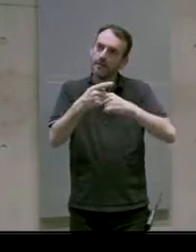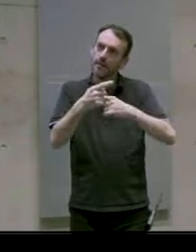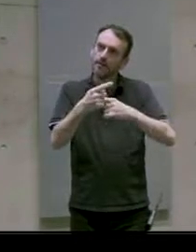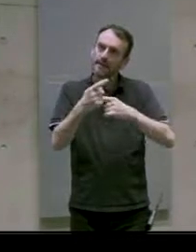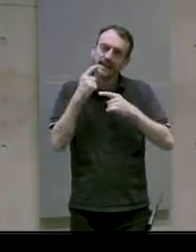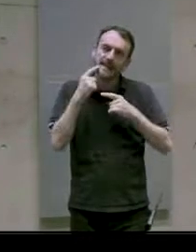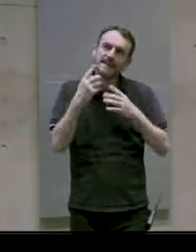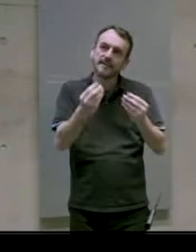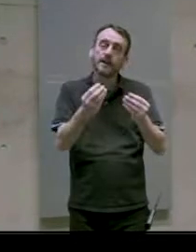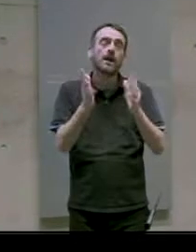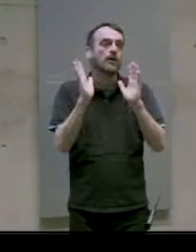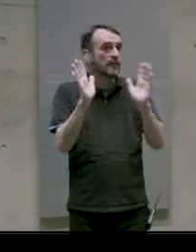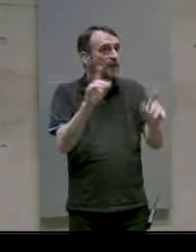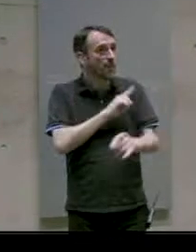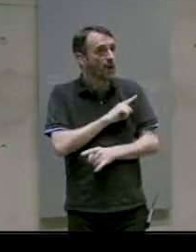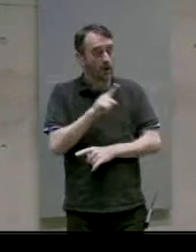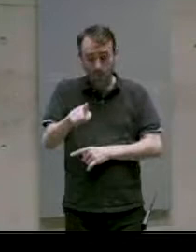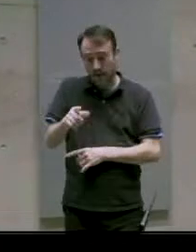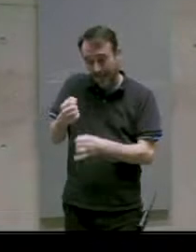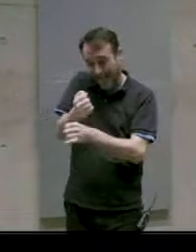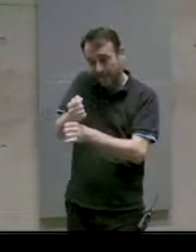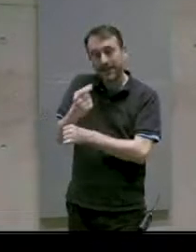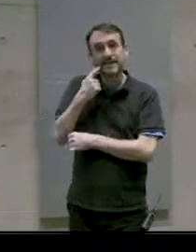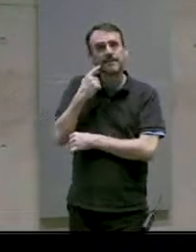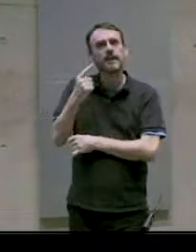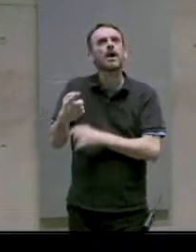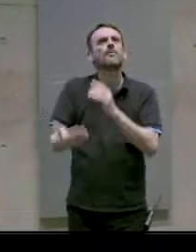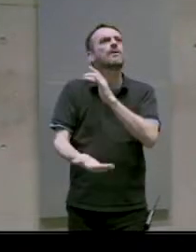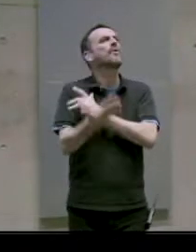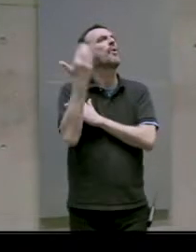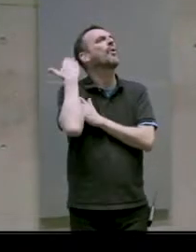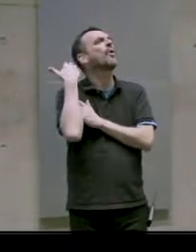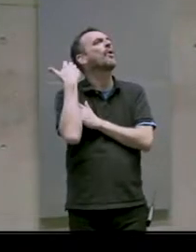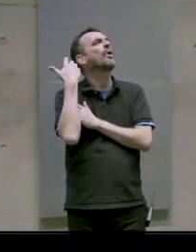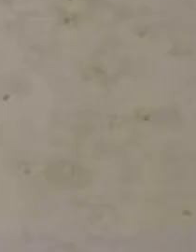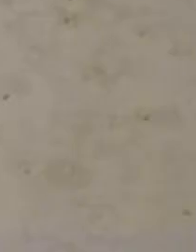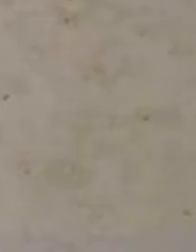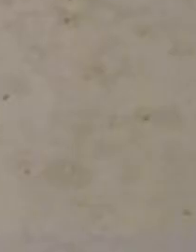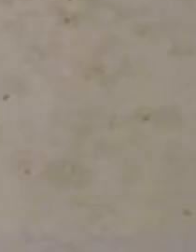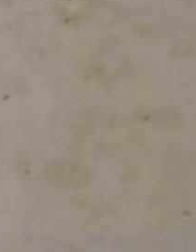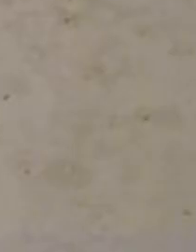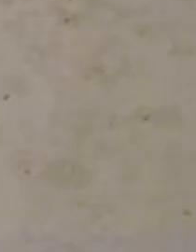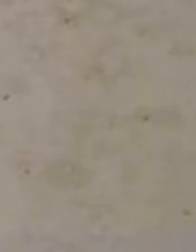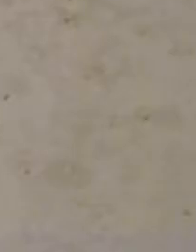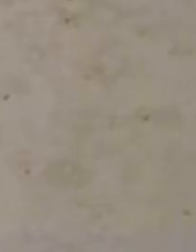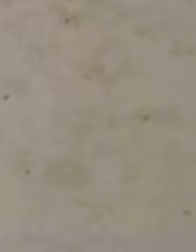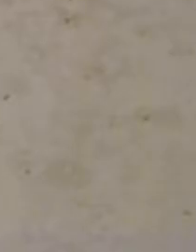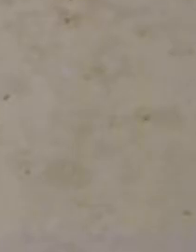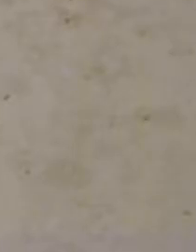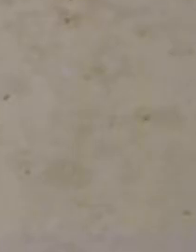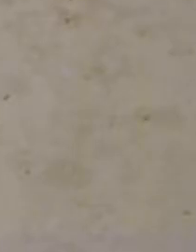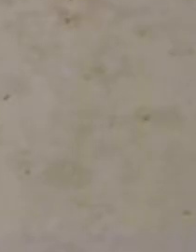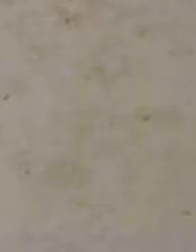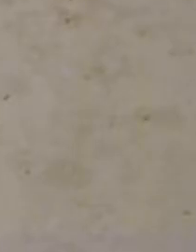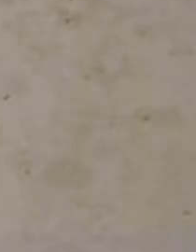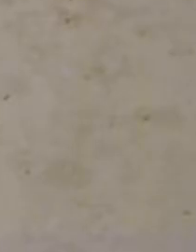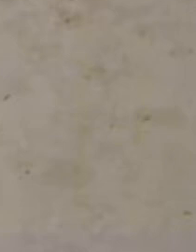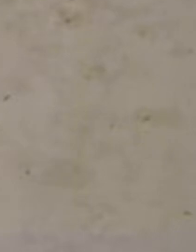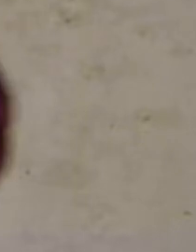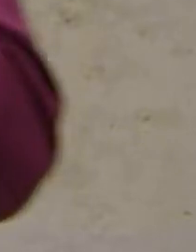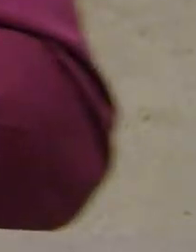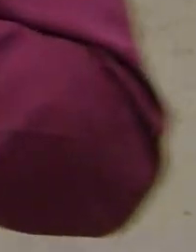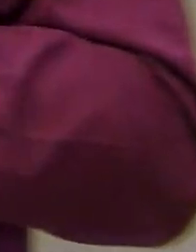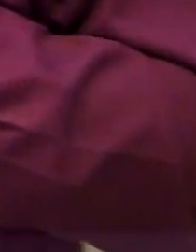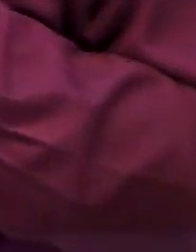is make it really easy. It's like, people used to joke about the number of games we wrote. We tried to write a game in a month. Like every game